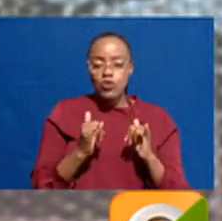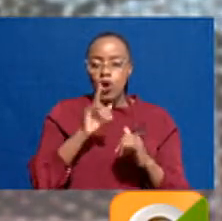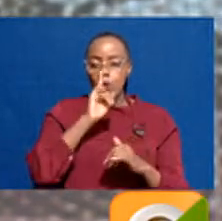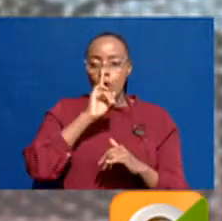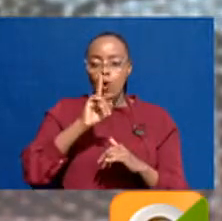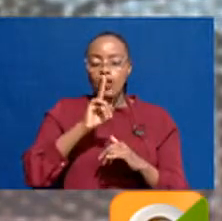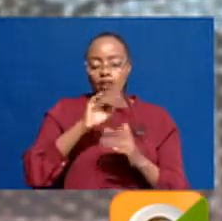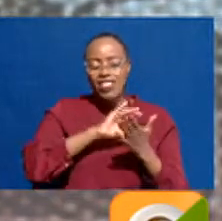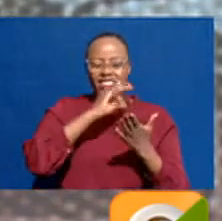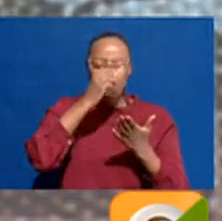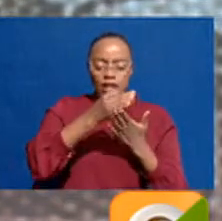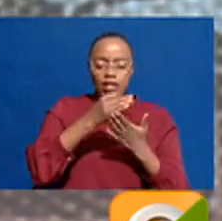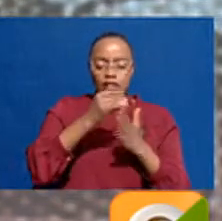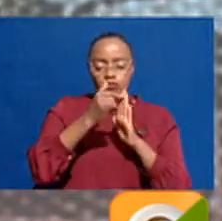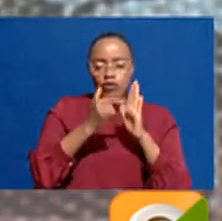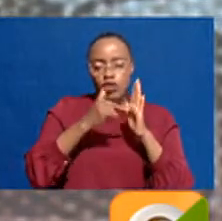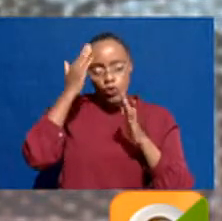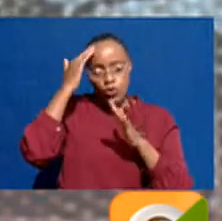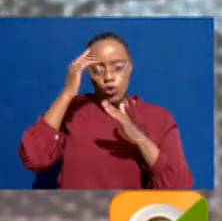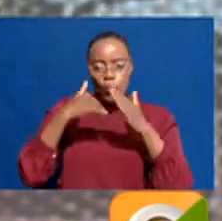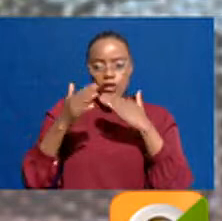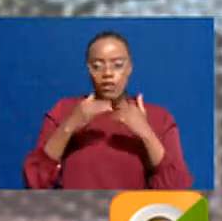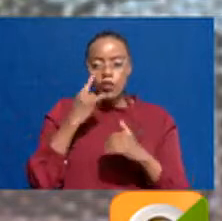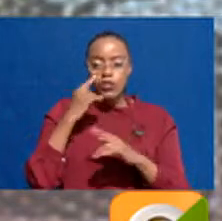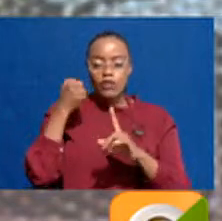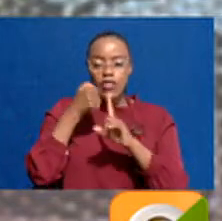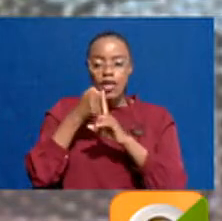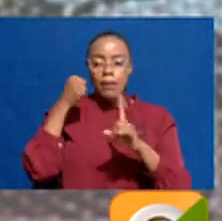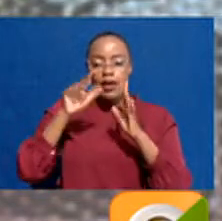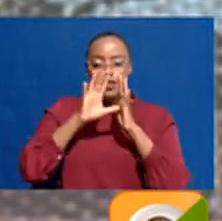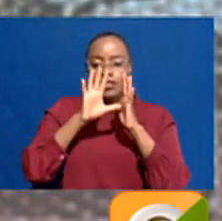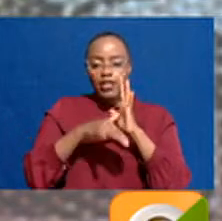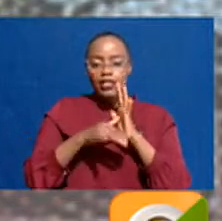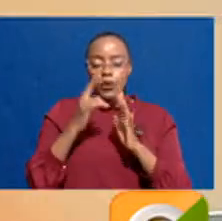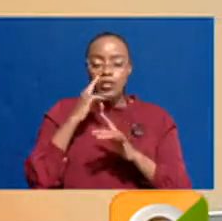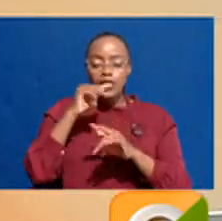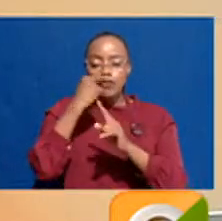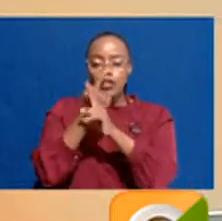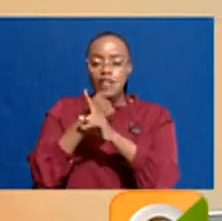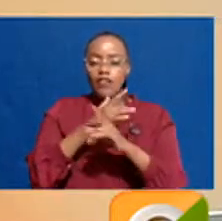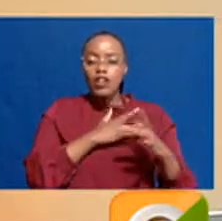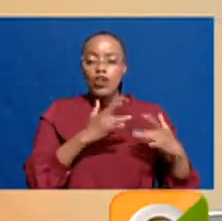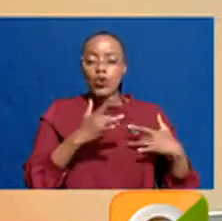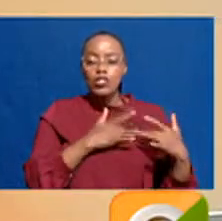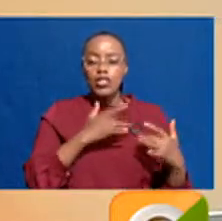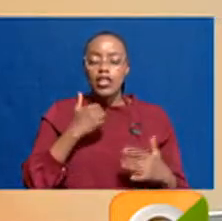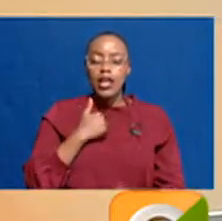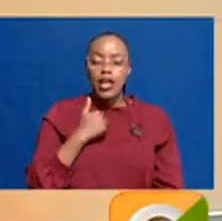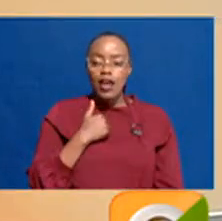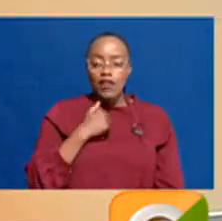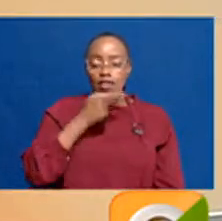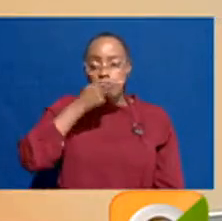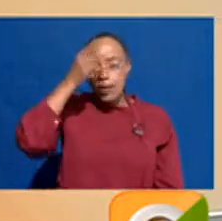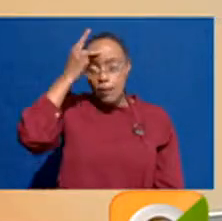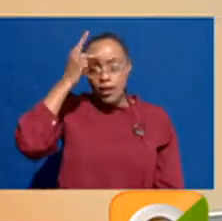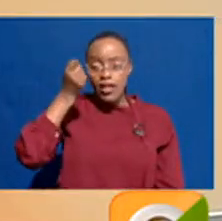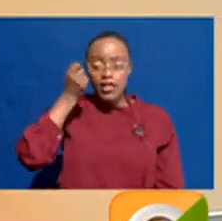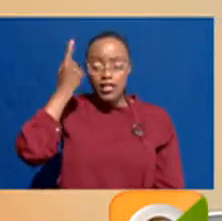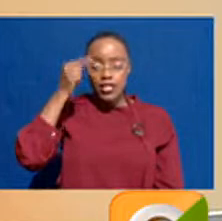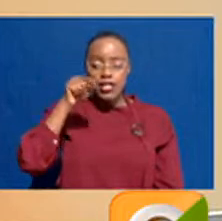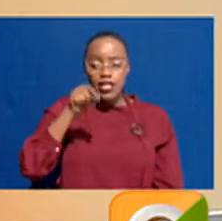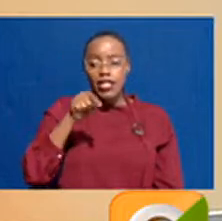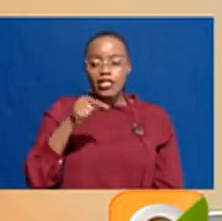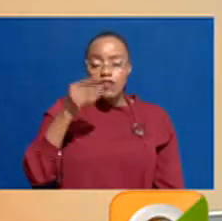and we know what it says. Okay. Right? We'll have to see the impact of that. Of course, there are various concerns about parents getting to understand it and